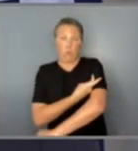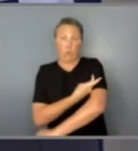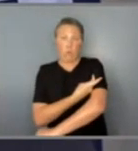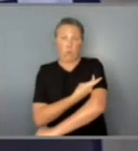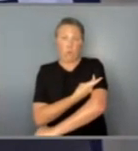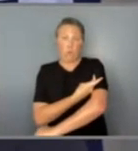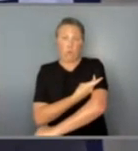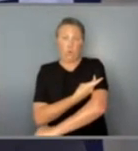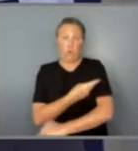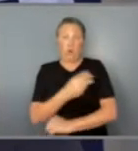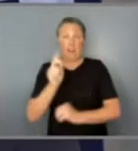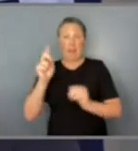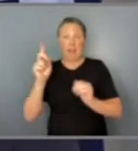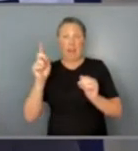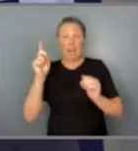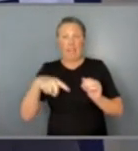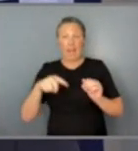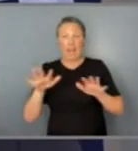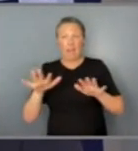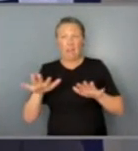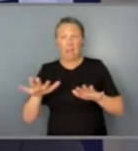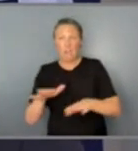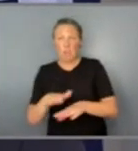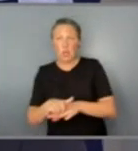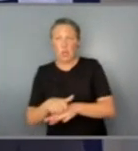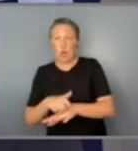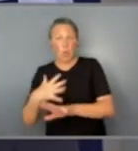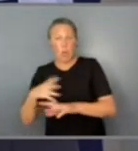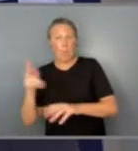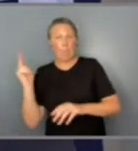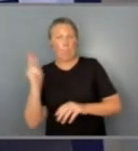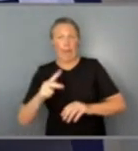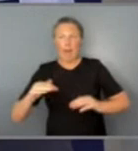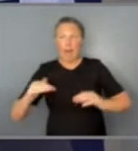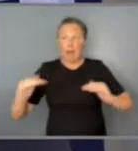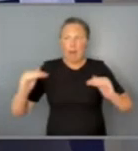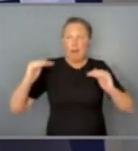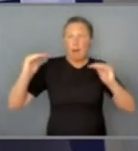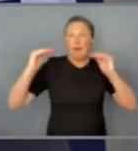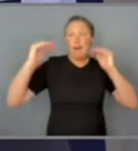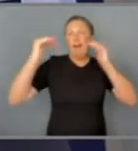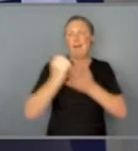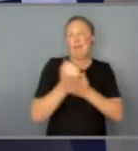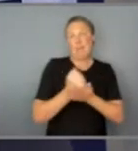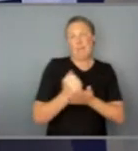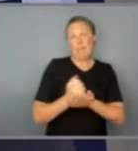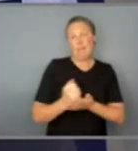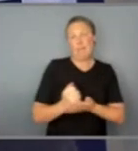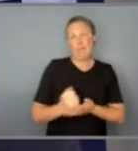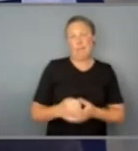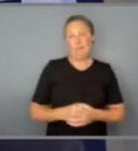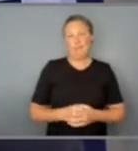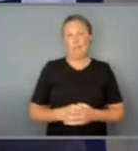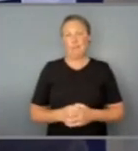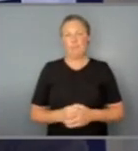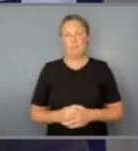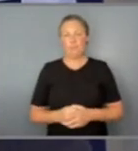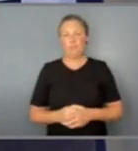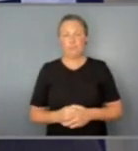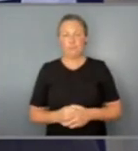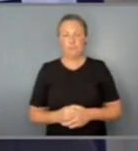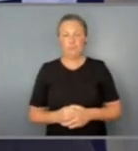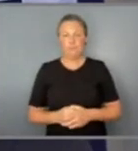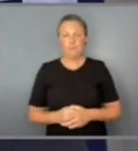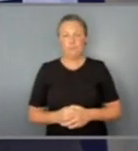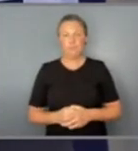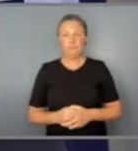in the past week or so, and to get it back to those levels that we're experiencing not too long ago with the restoration of the state